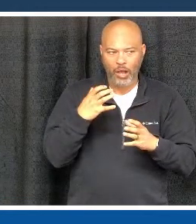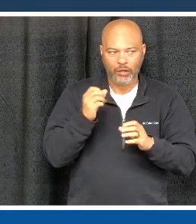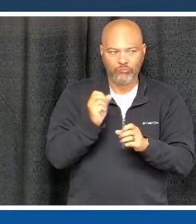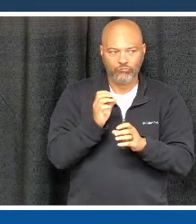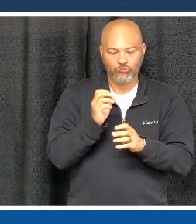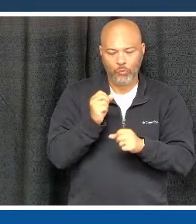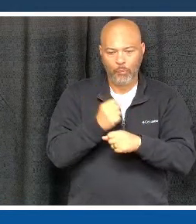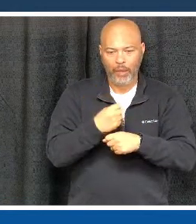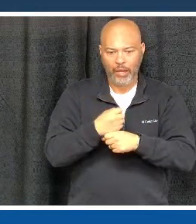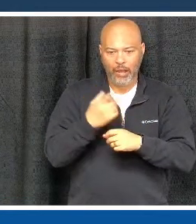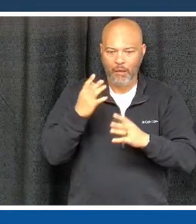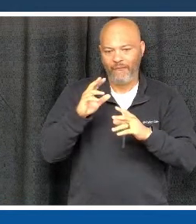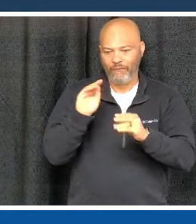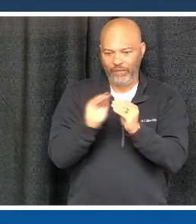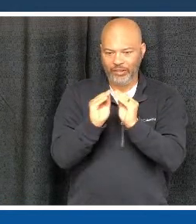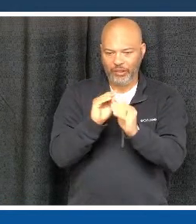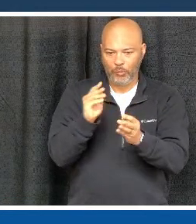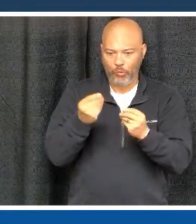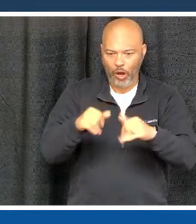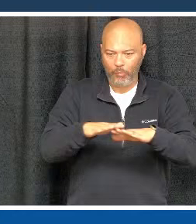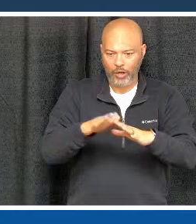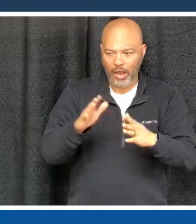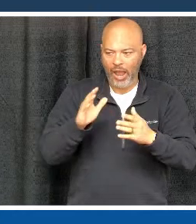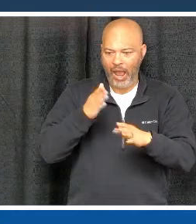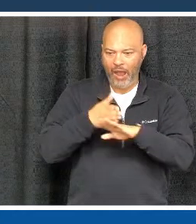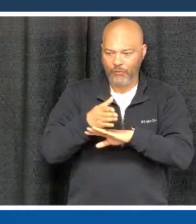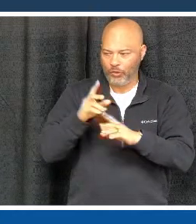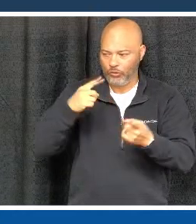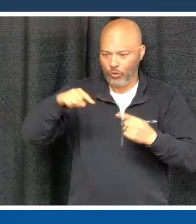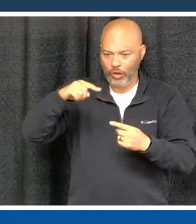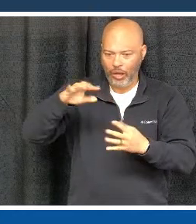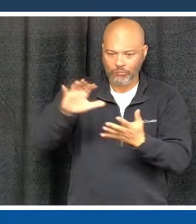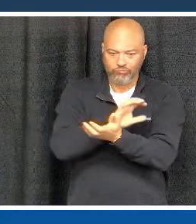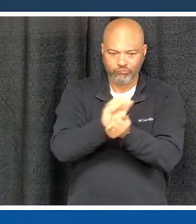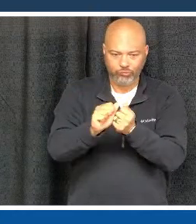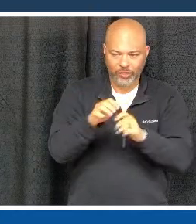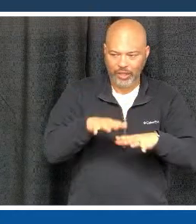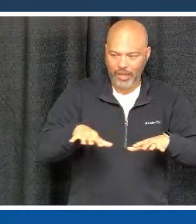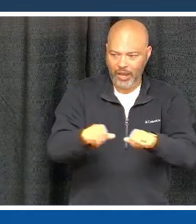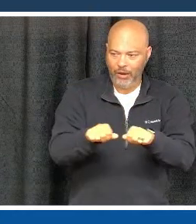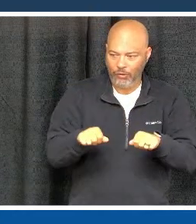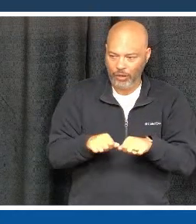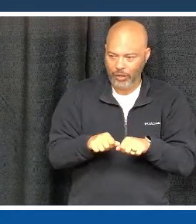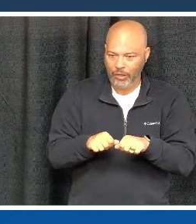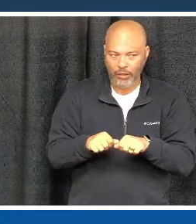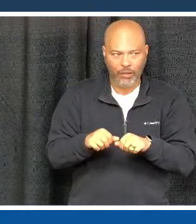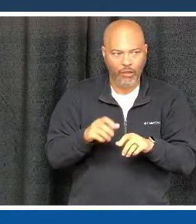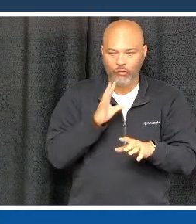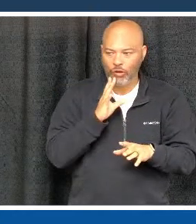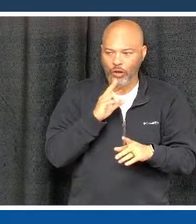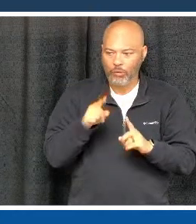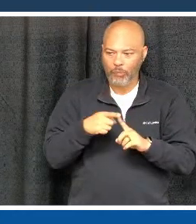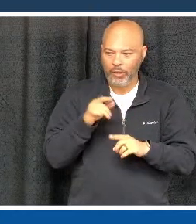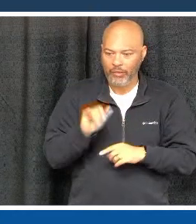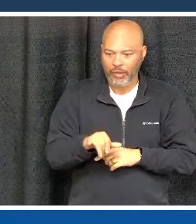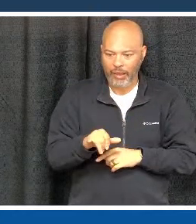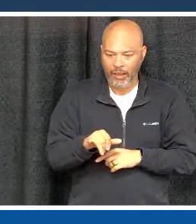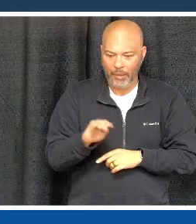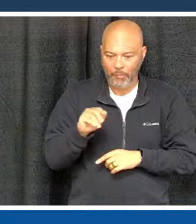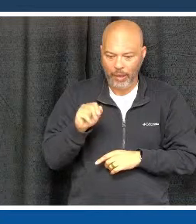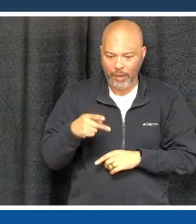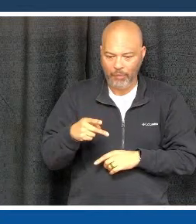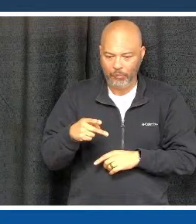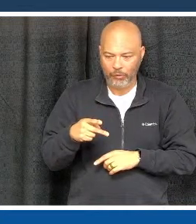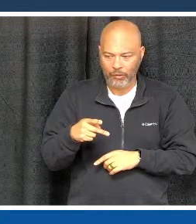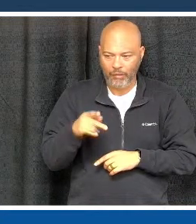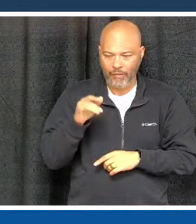the property after the tornado destroyed the structure and vegetation. Again, referring back to this map here,